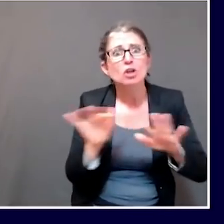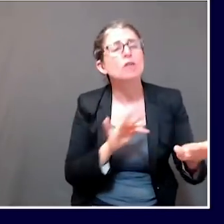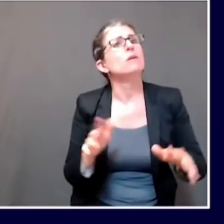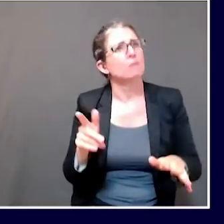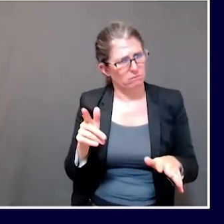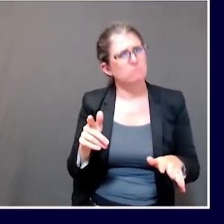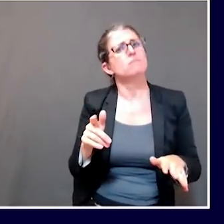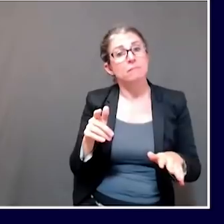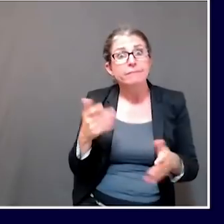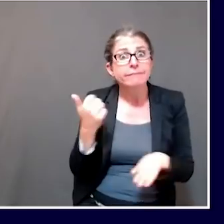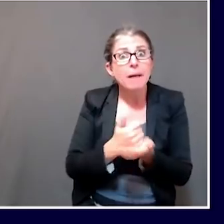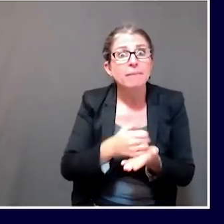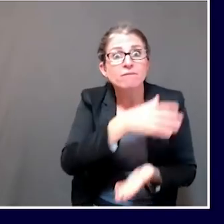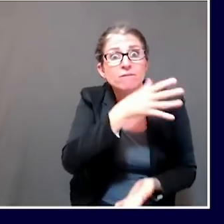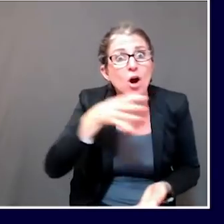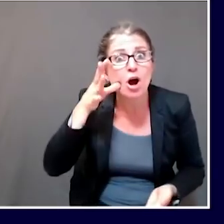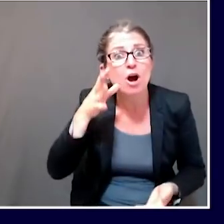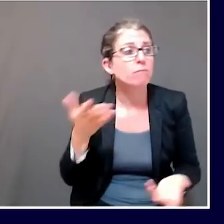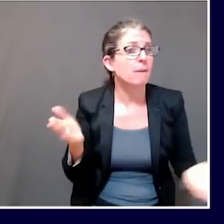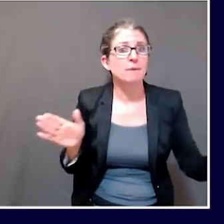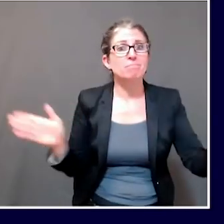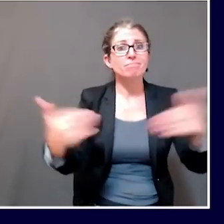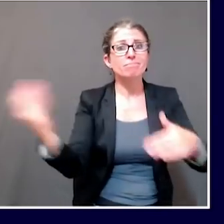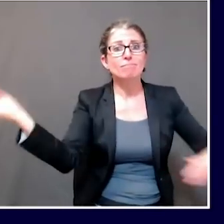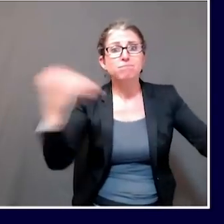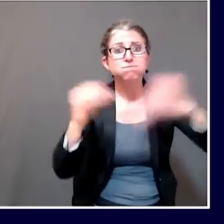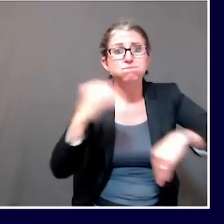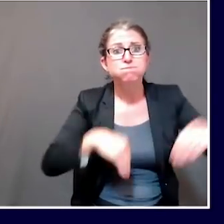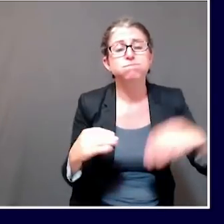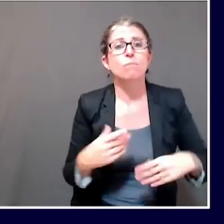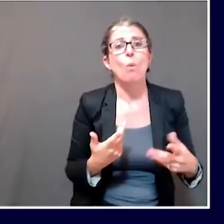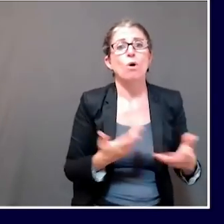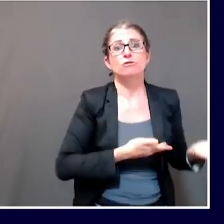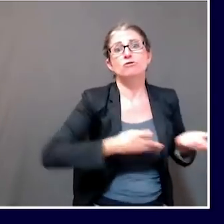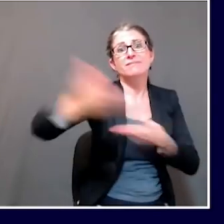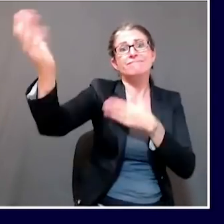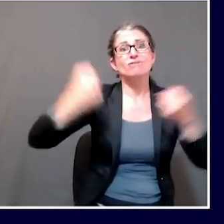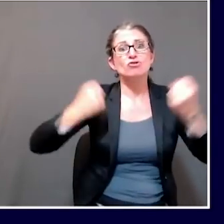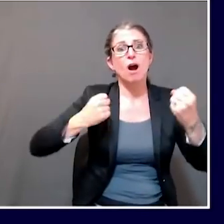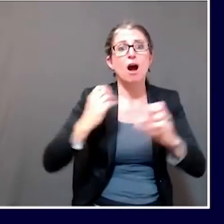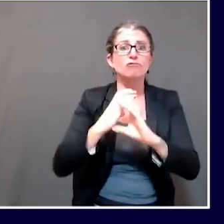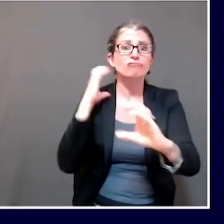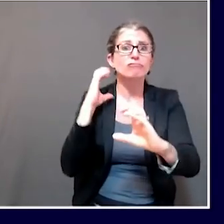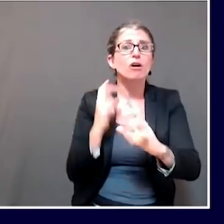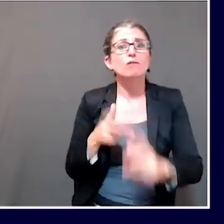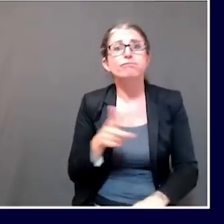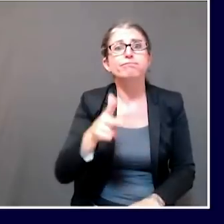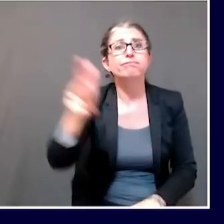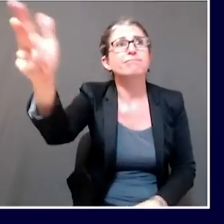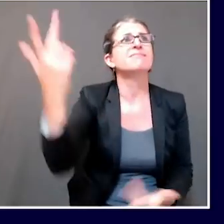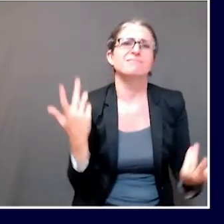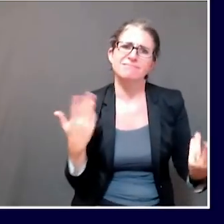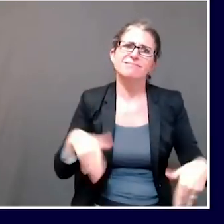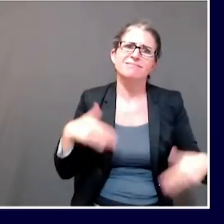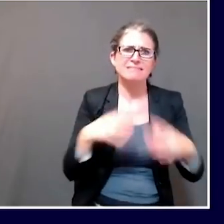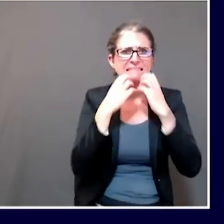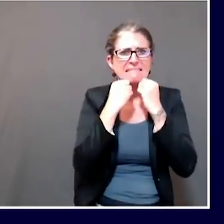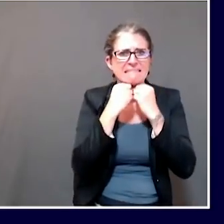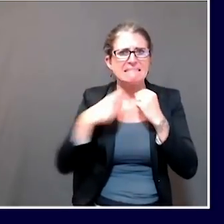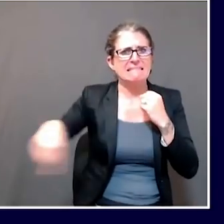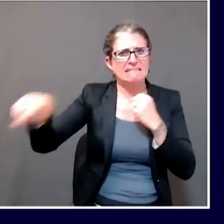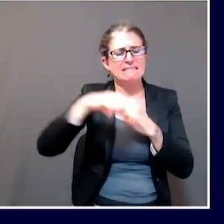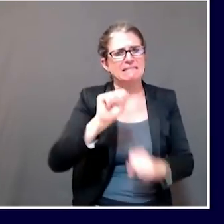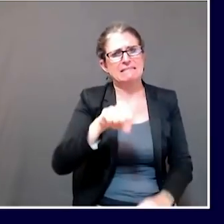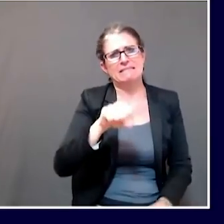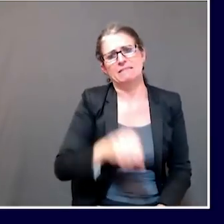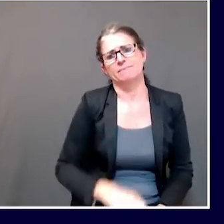and pack and ship the food that we eat, are healthy and are able to do that. Okay, great. Thank you. And yeah, if you could send me that